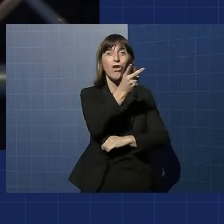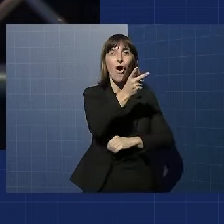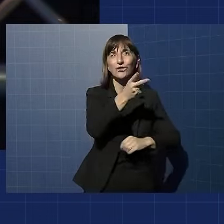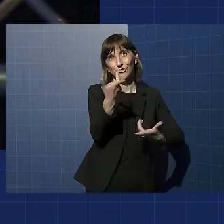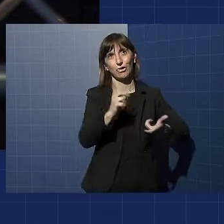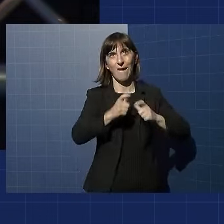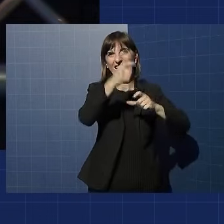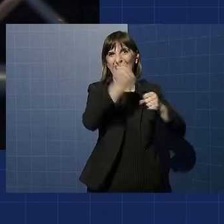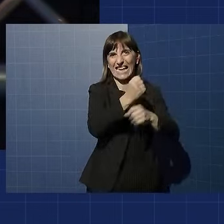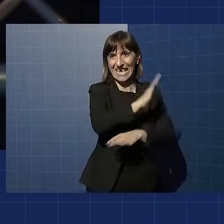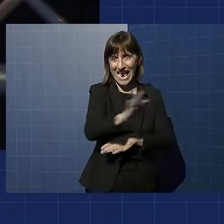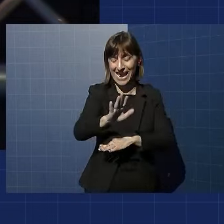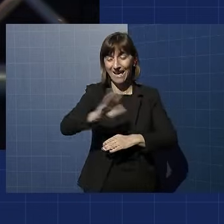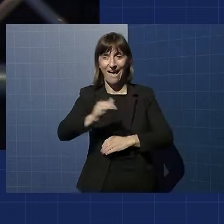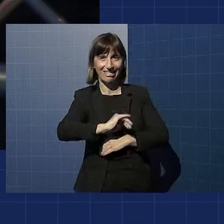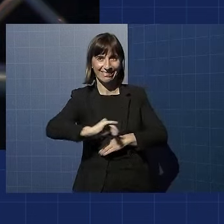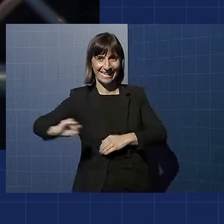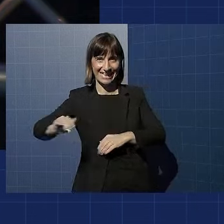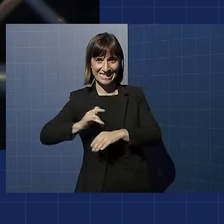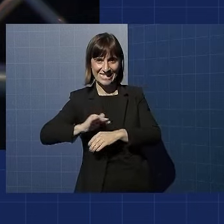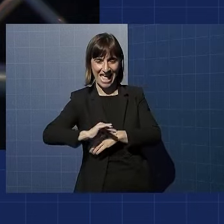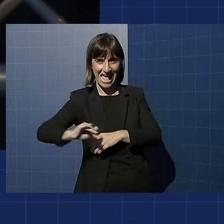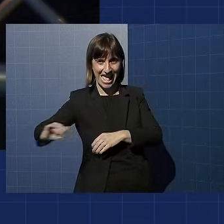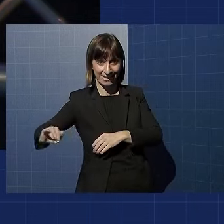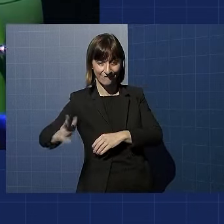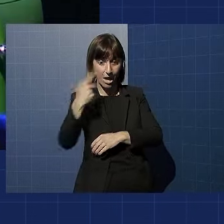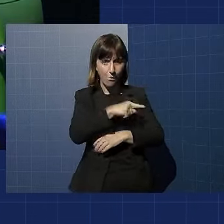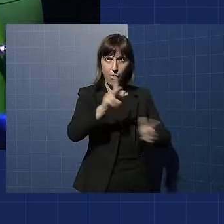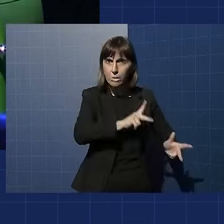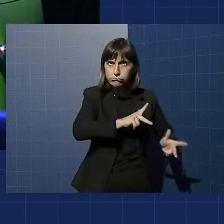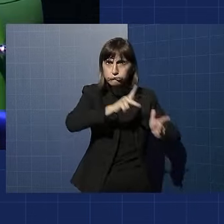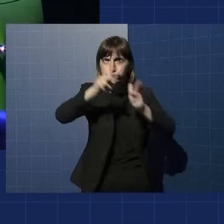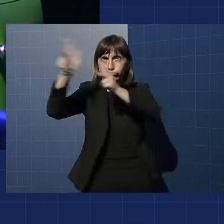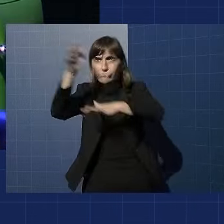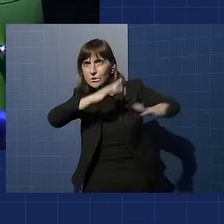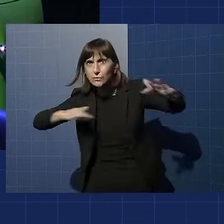eyes open, because there will for sure be future application rounds. E a questo proposito